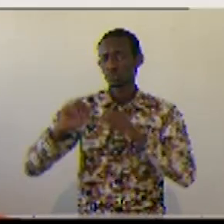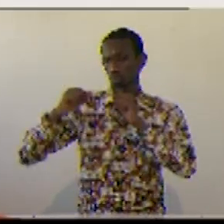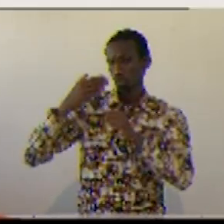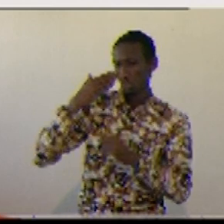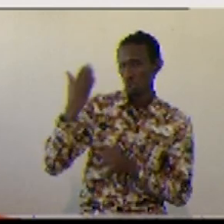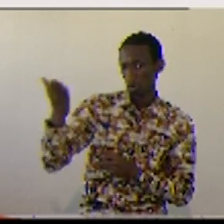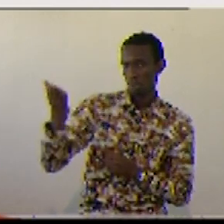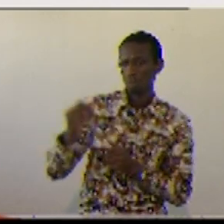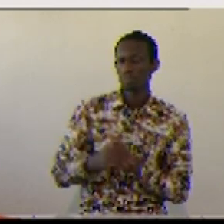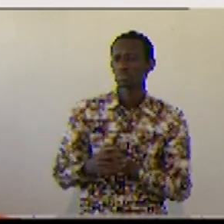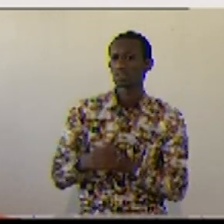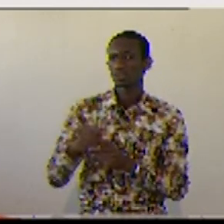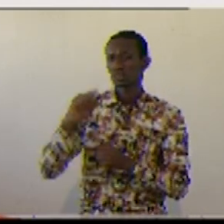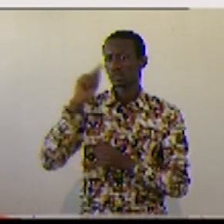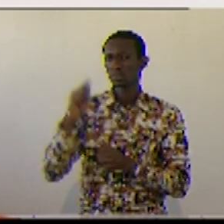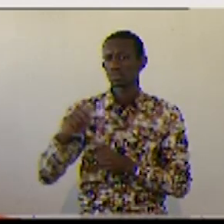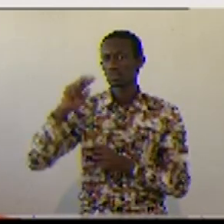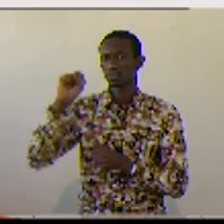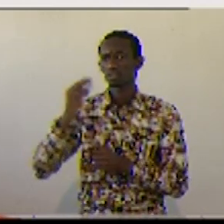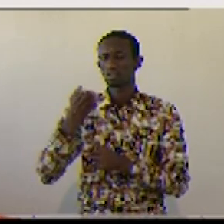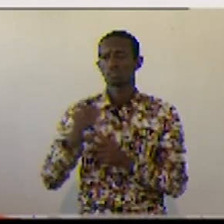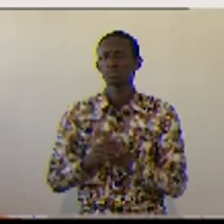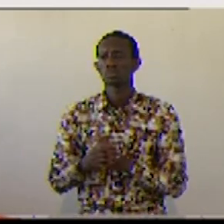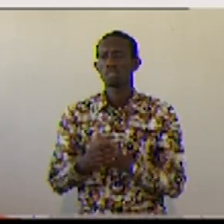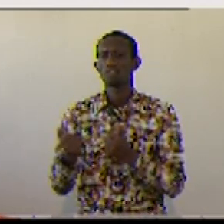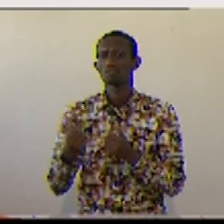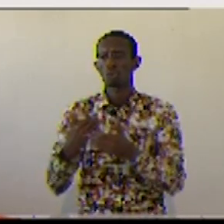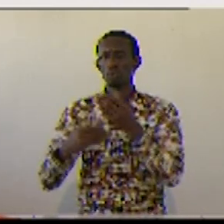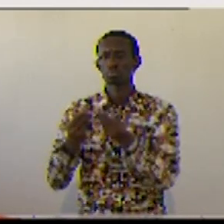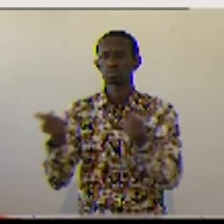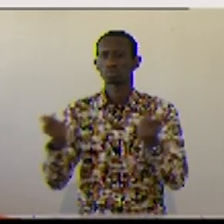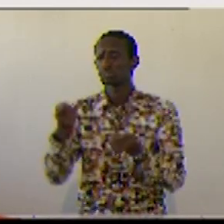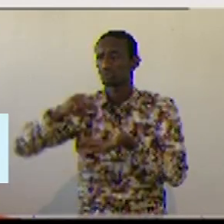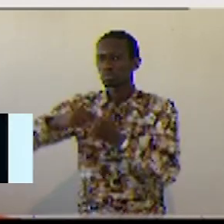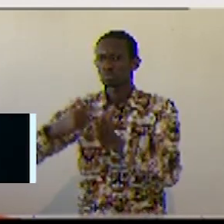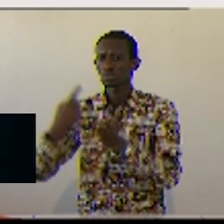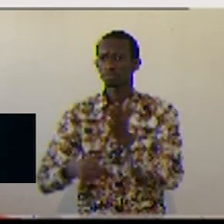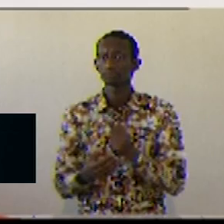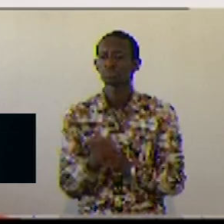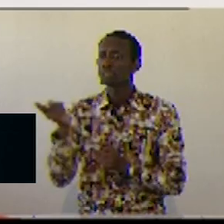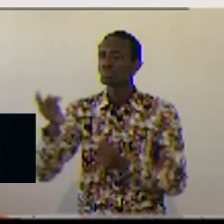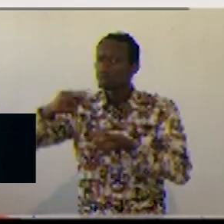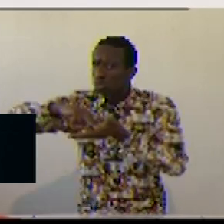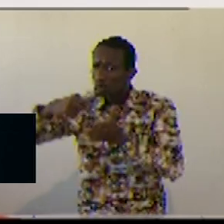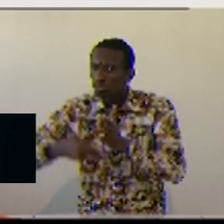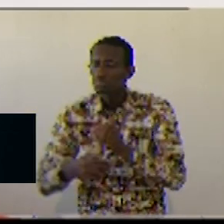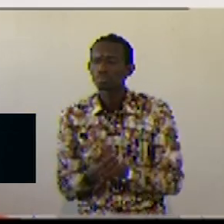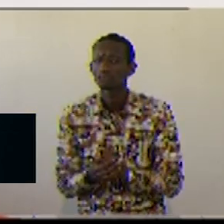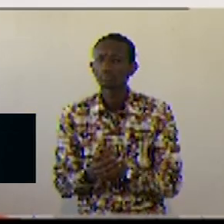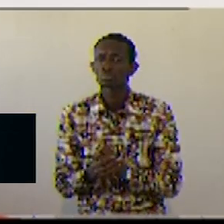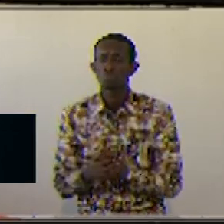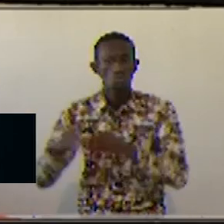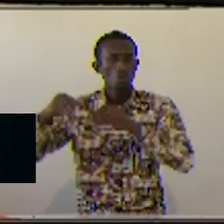that this zinc sulfate is in aqueous solution. What does it mean? It means that our